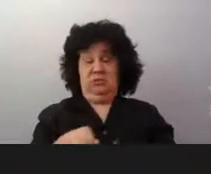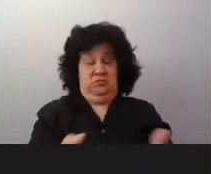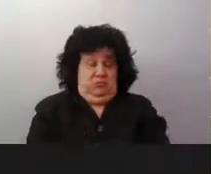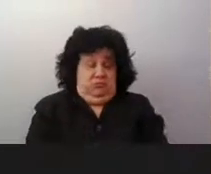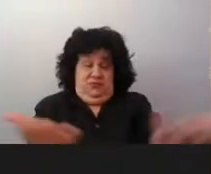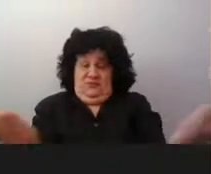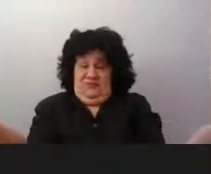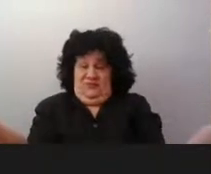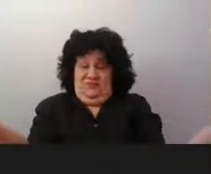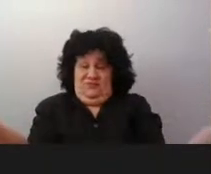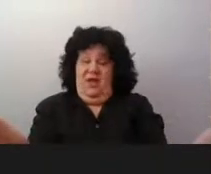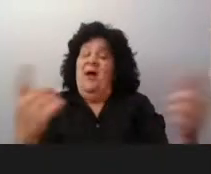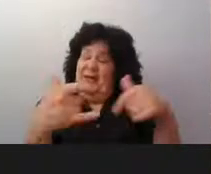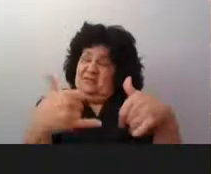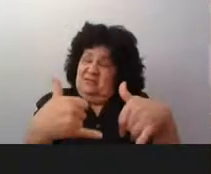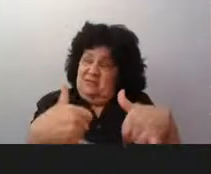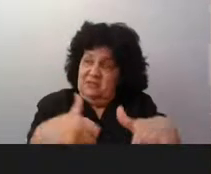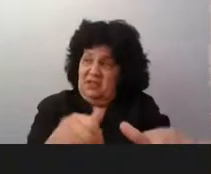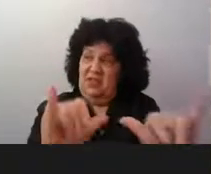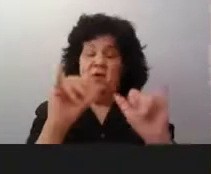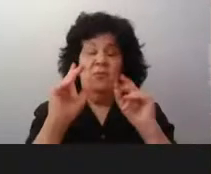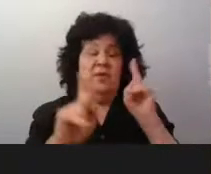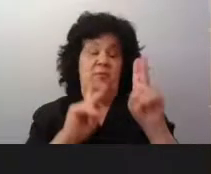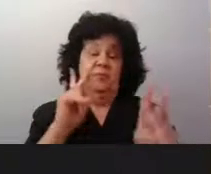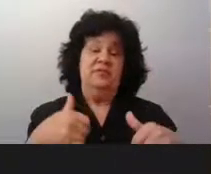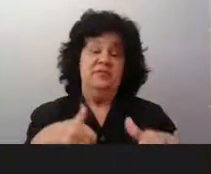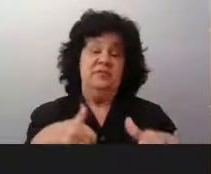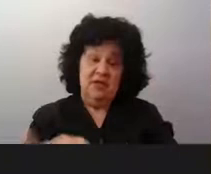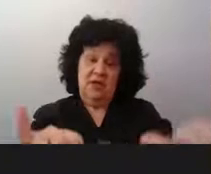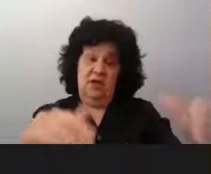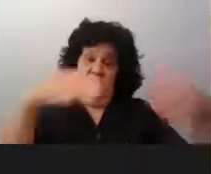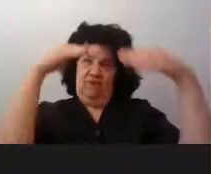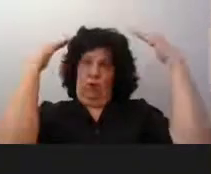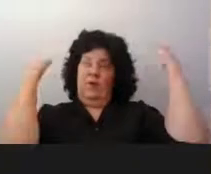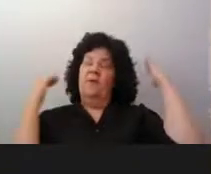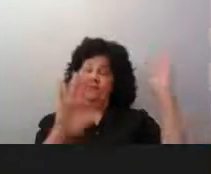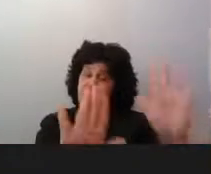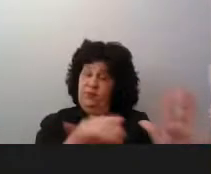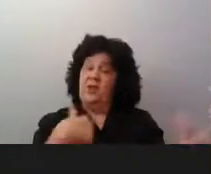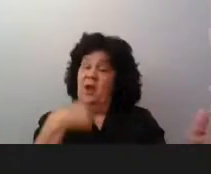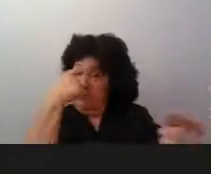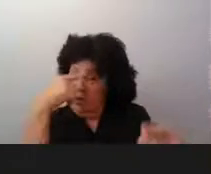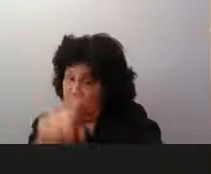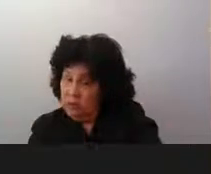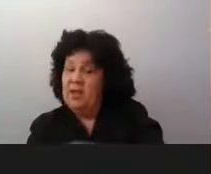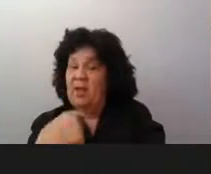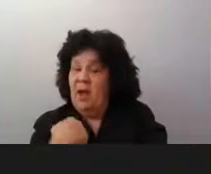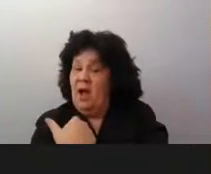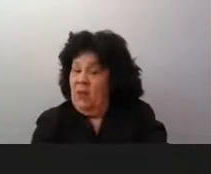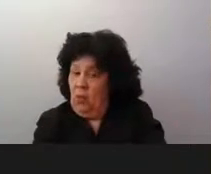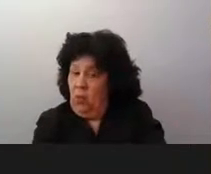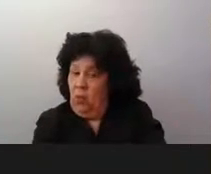that still has people go, wait, I'm overwhelmed. So I agree. I am all ears for people saying, here's